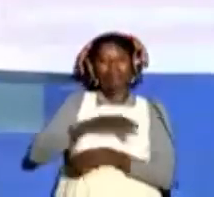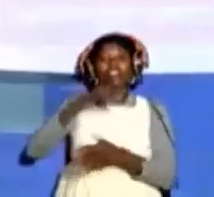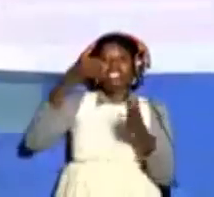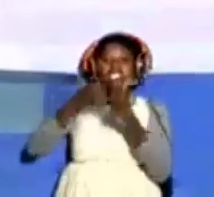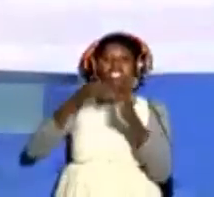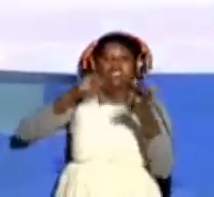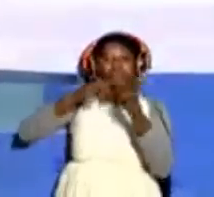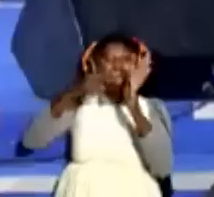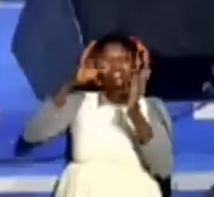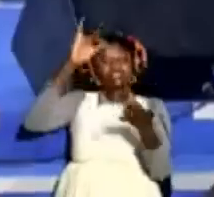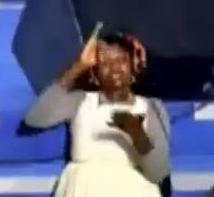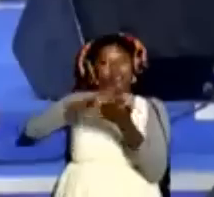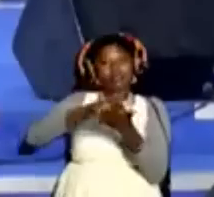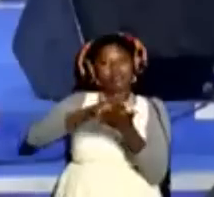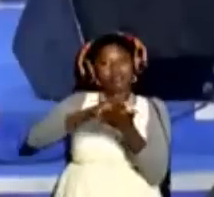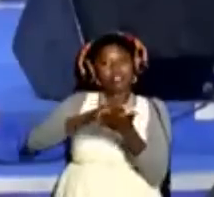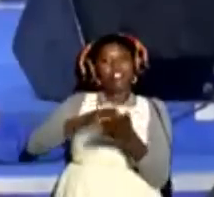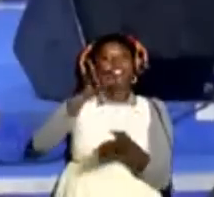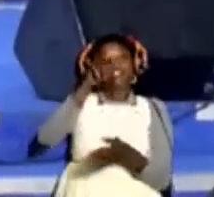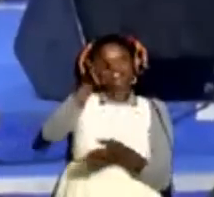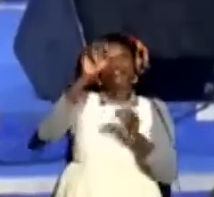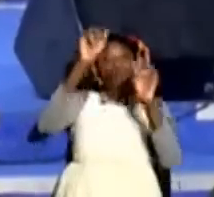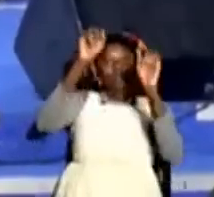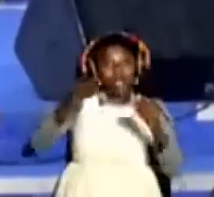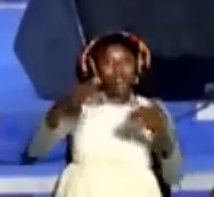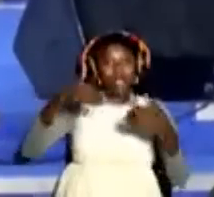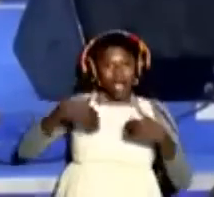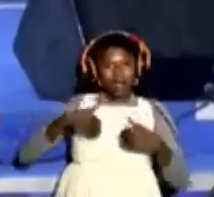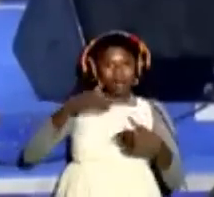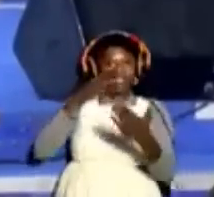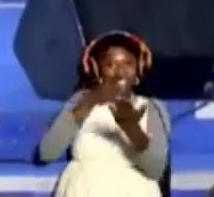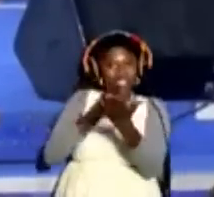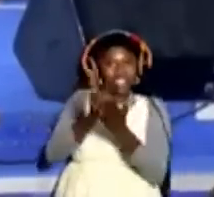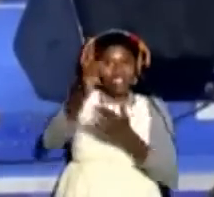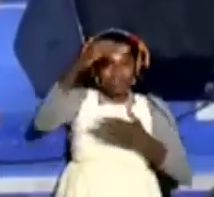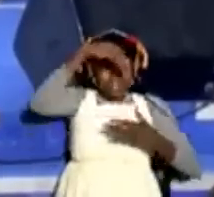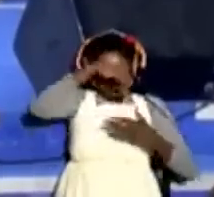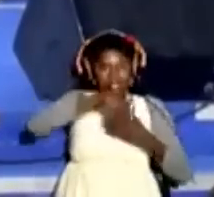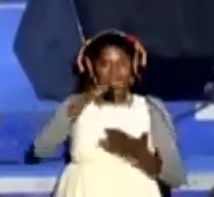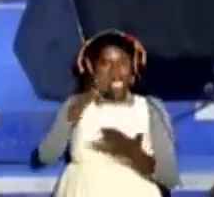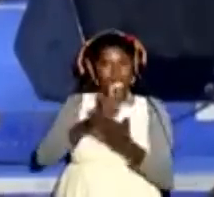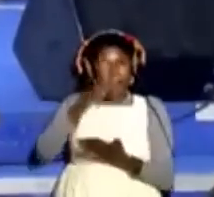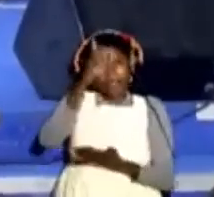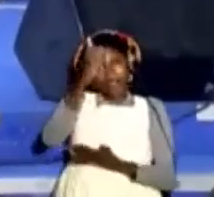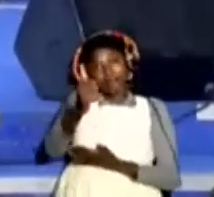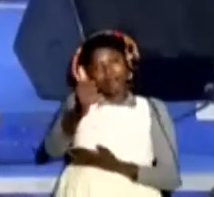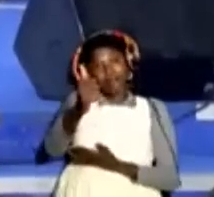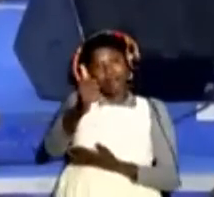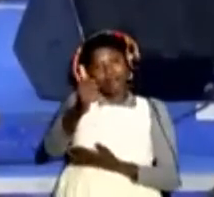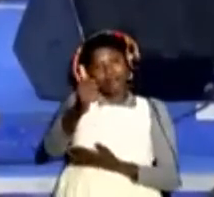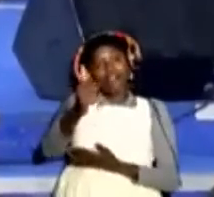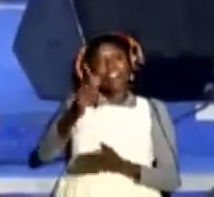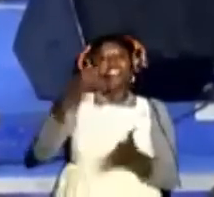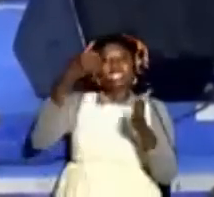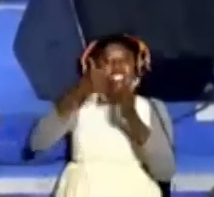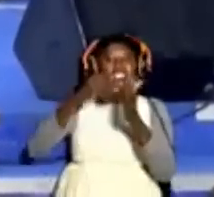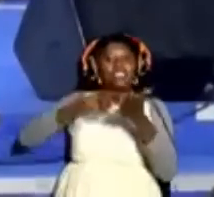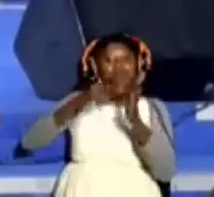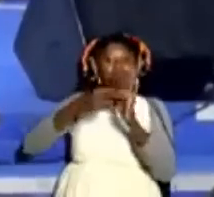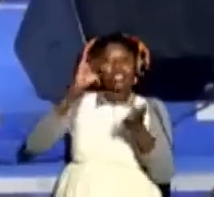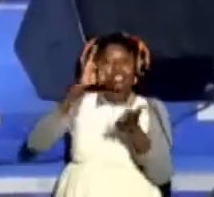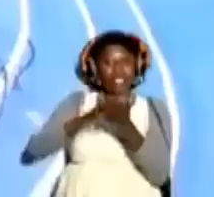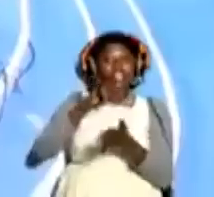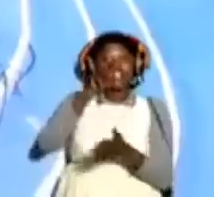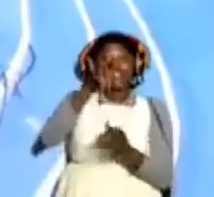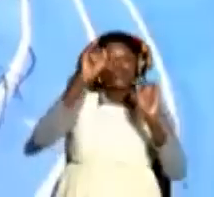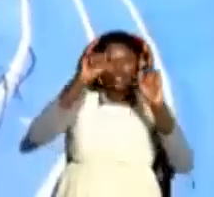it means that you can have integrity. Amen? It means you